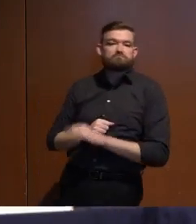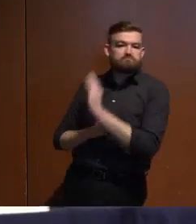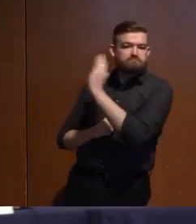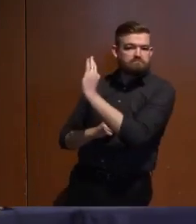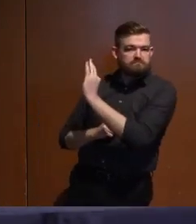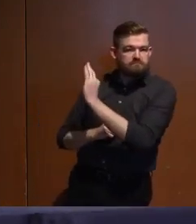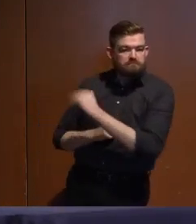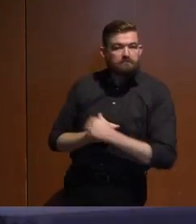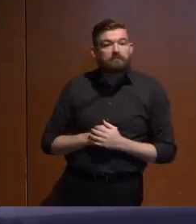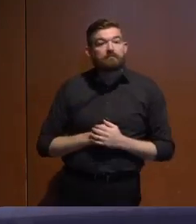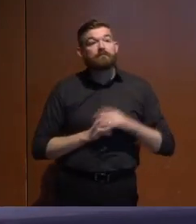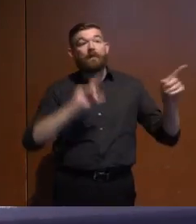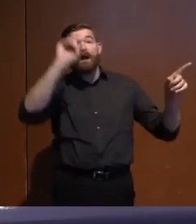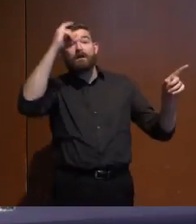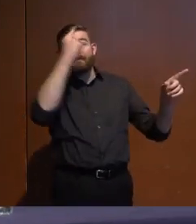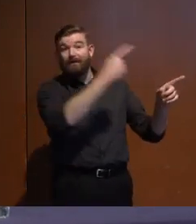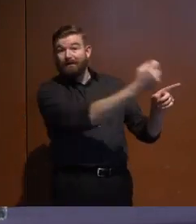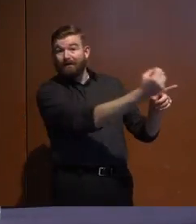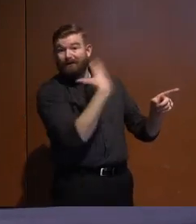shipment that came last night,